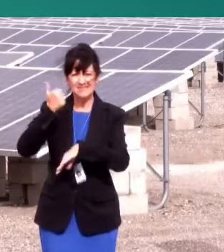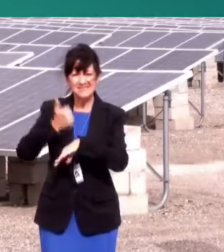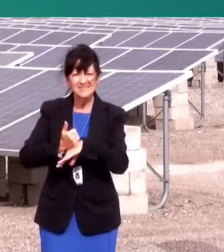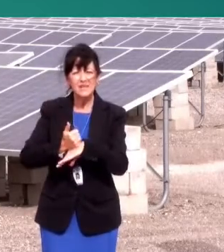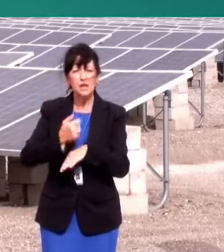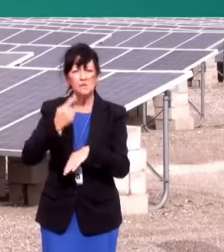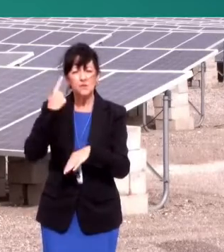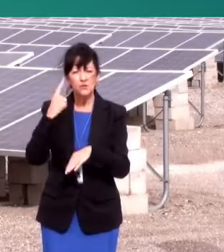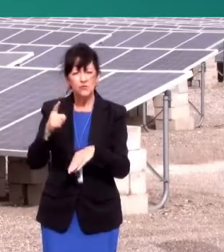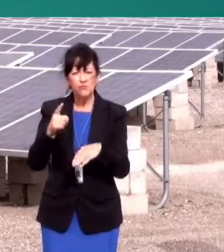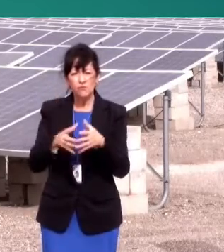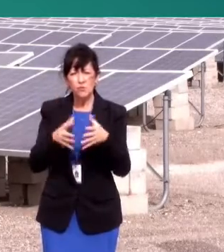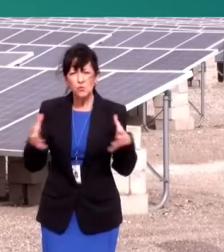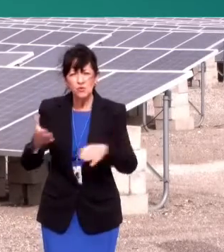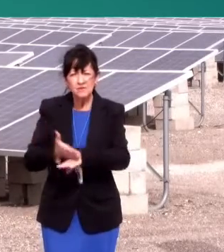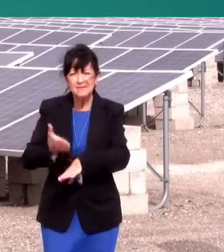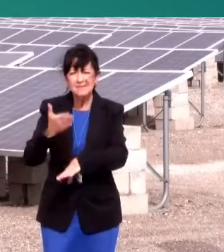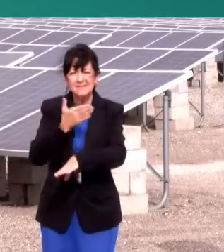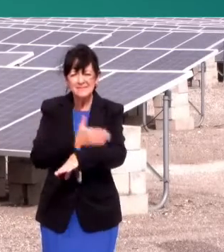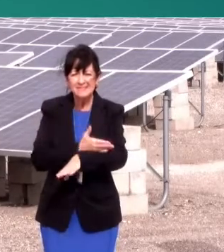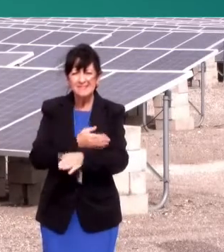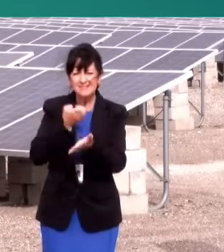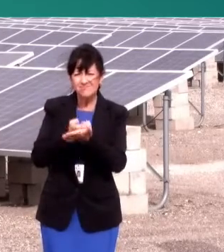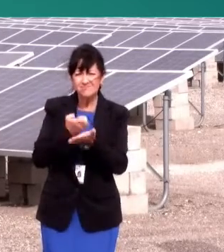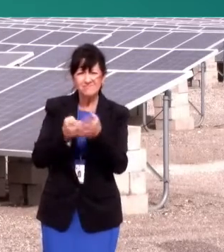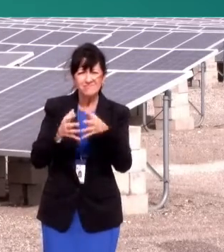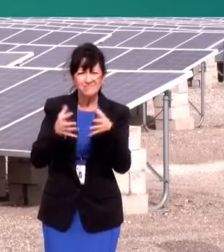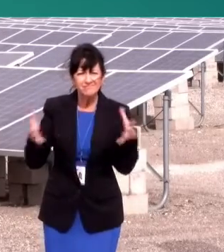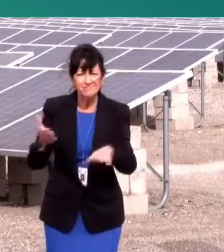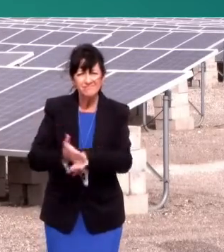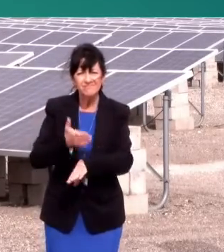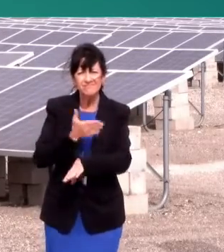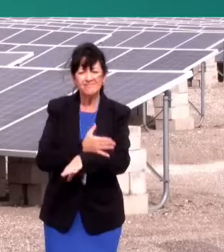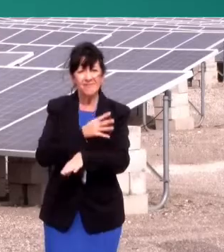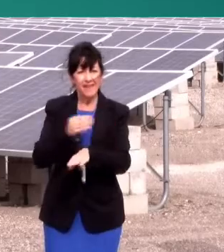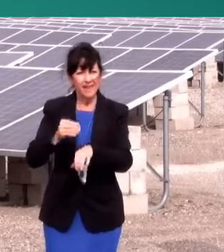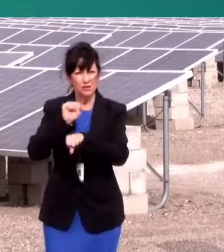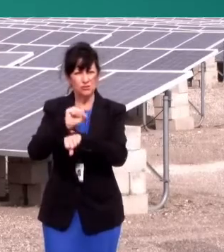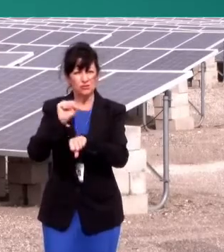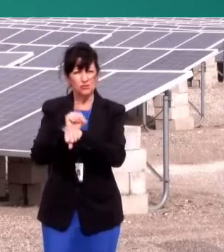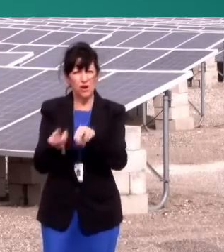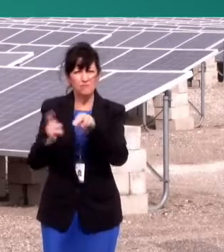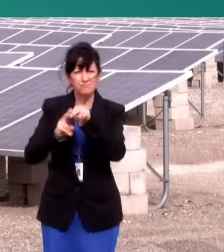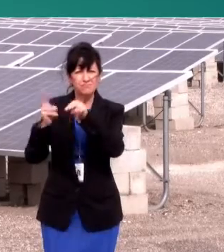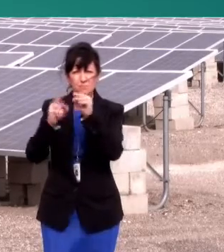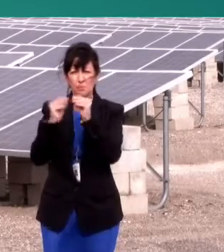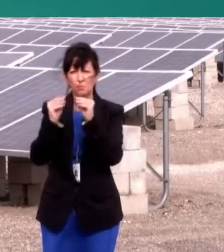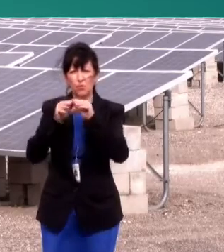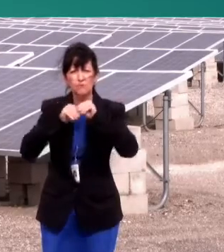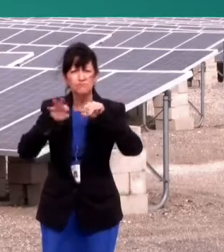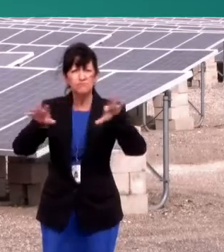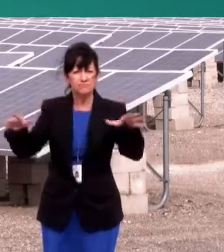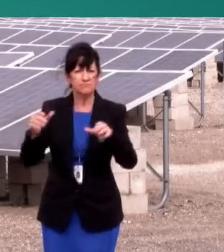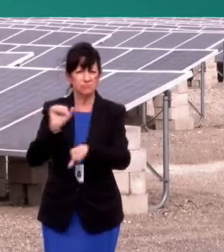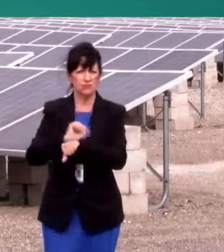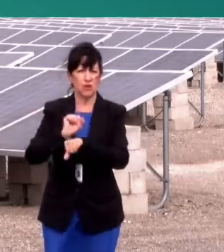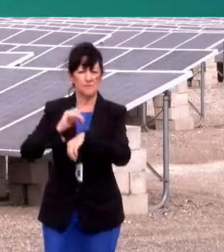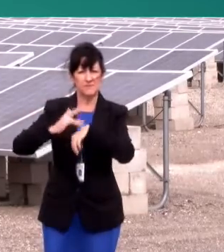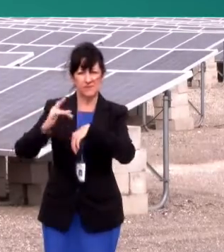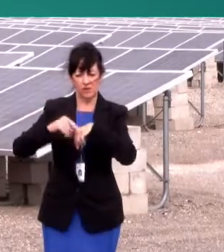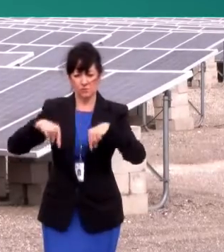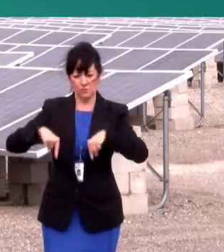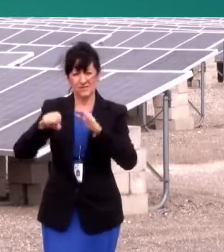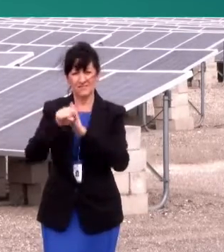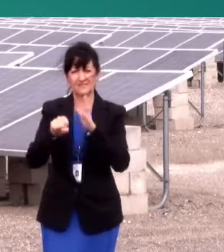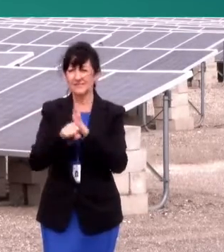economic growth, driving investment, and driving job creation in the state. So thank you all who made this possible